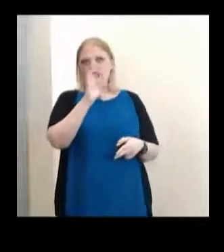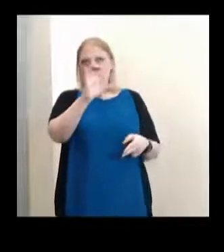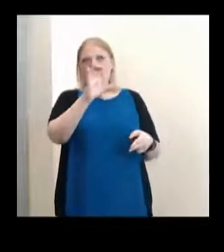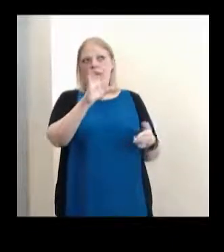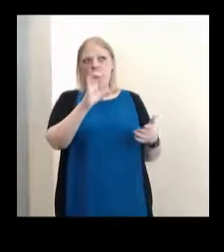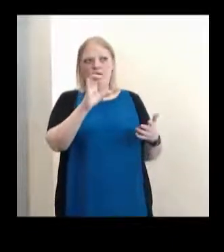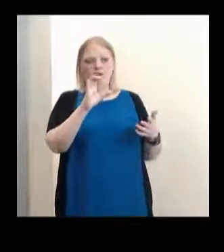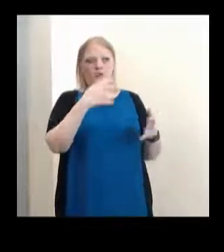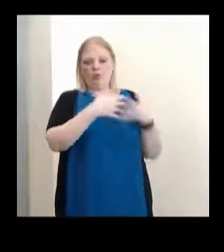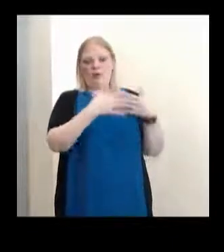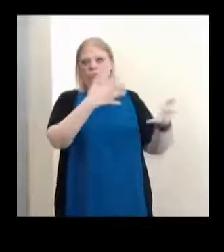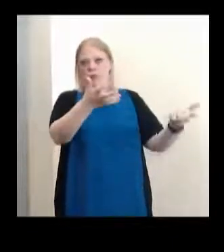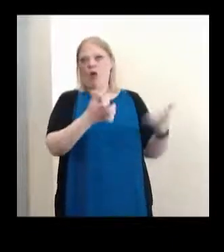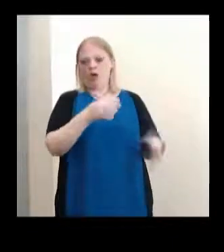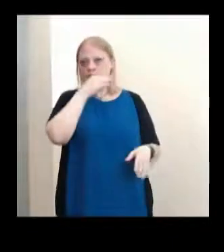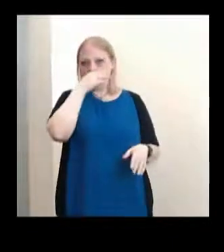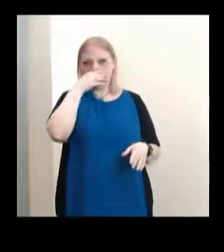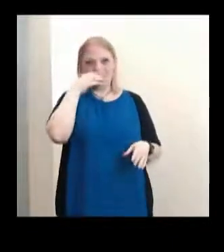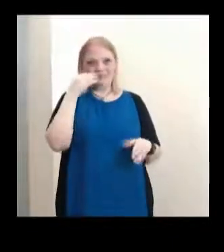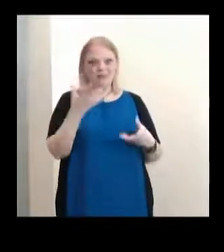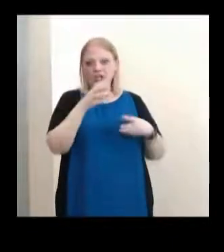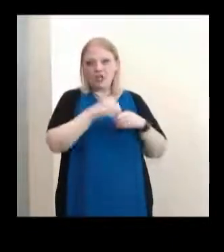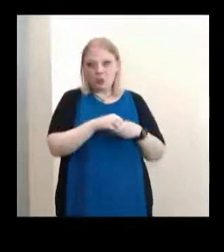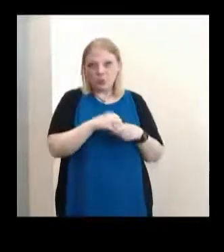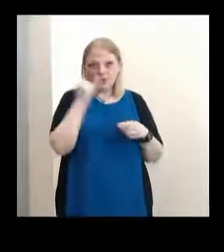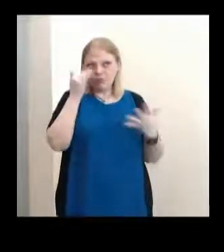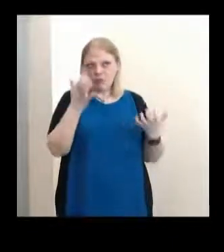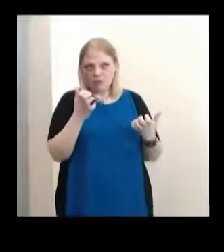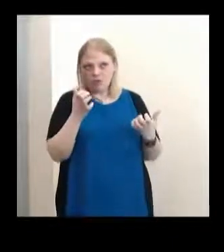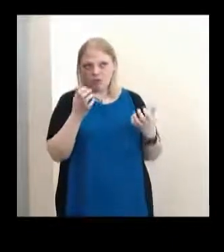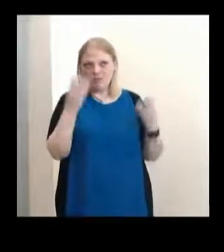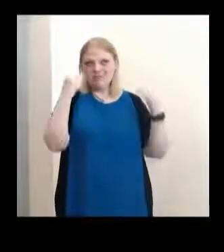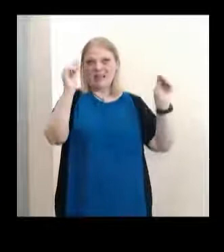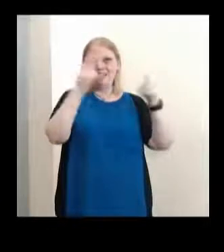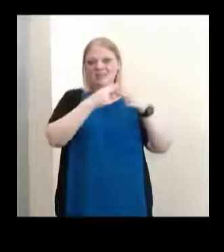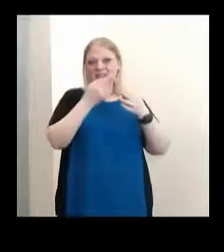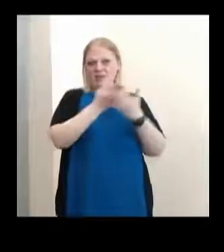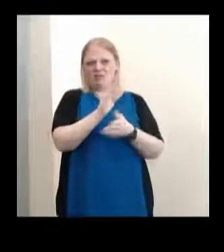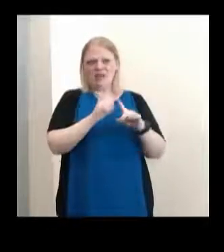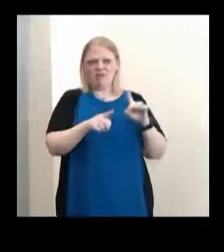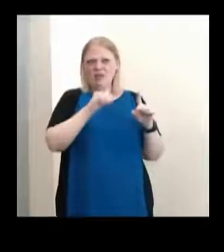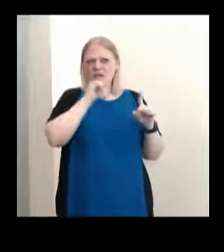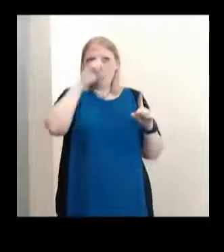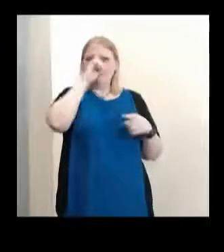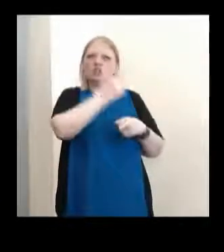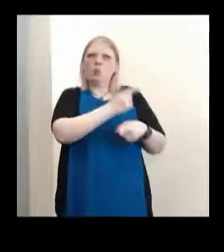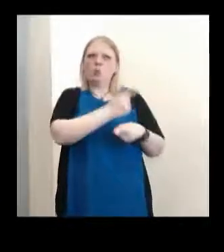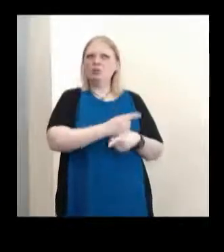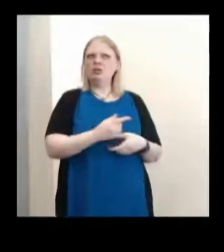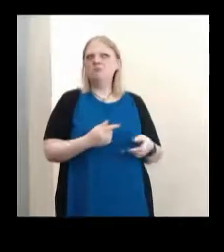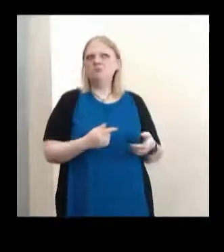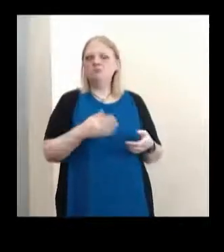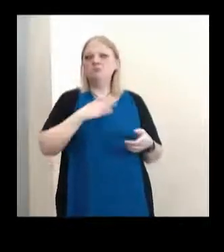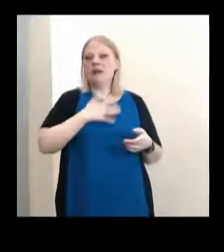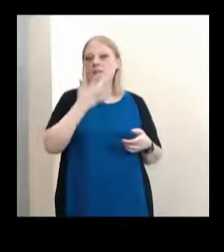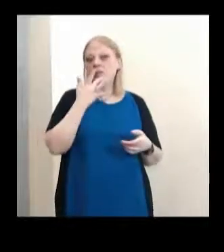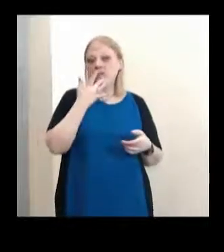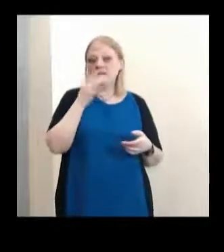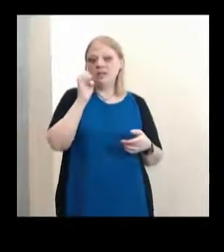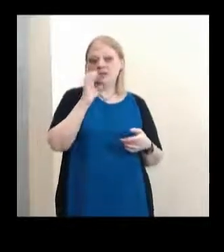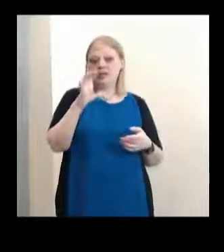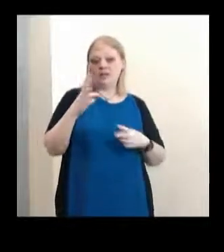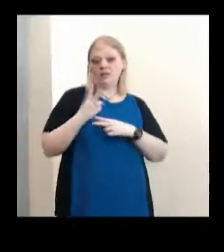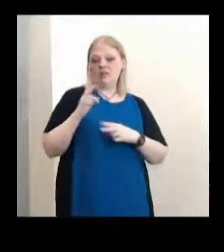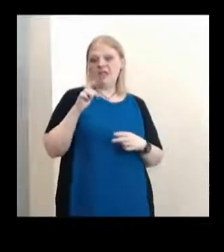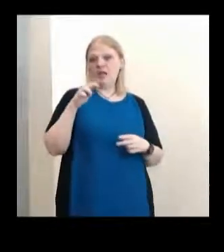name the stadium whatever we wanted, including, even if we wanted to, selling naming rights, though I don't think that would be appropriate. As I said, my preference would be to call it Erie